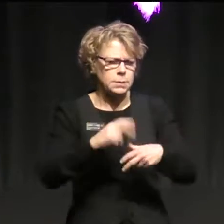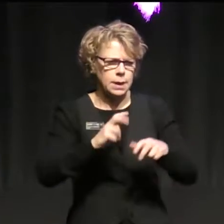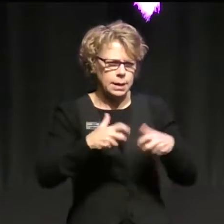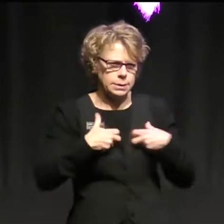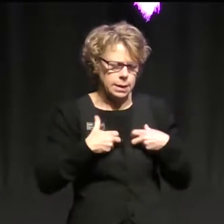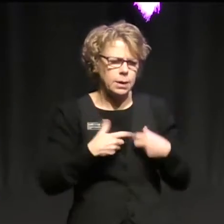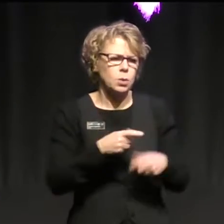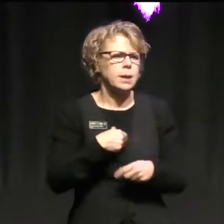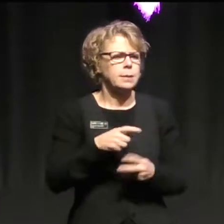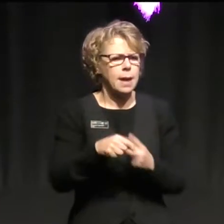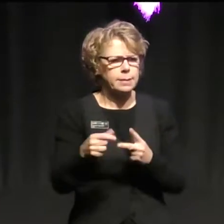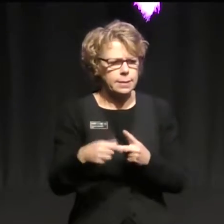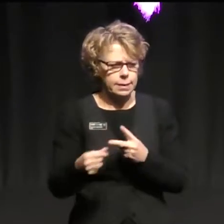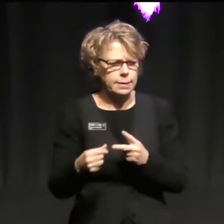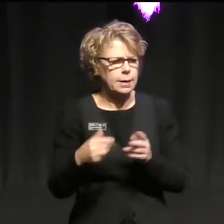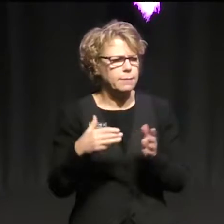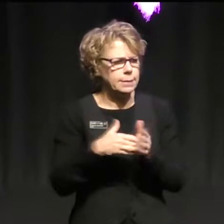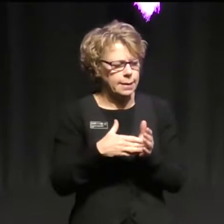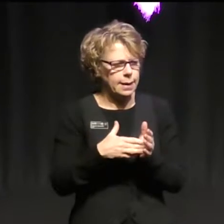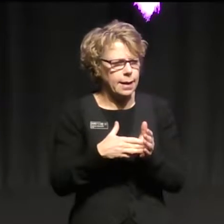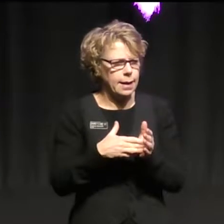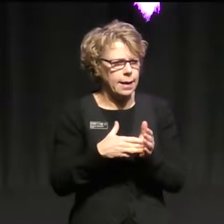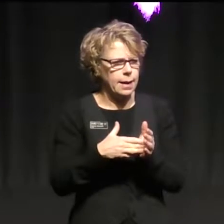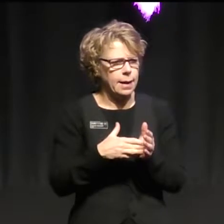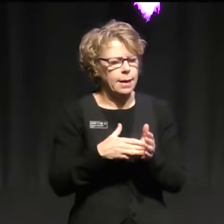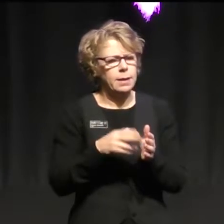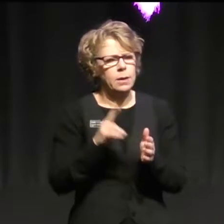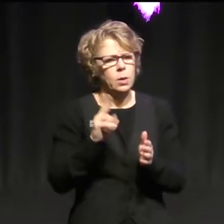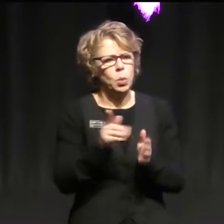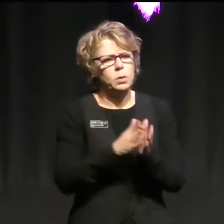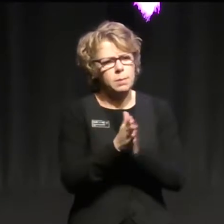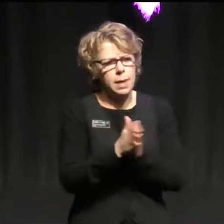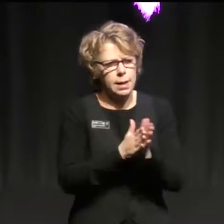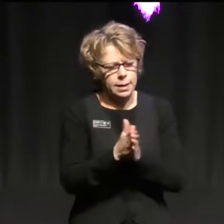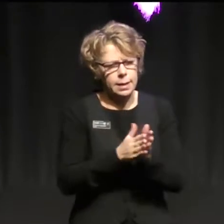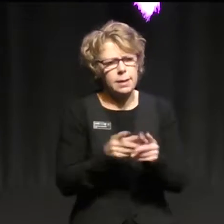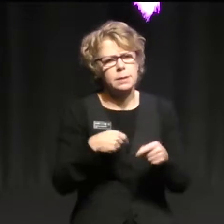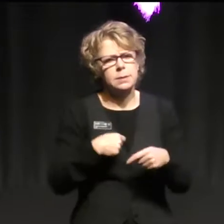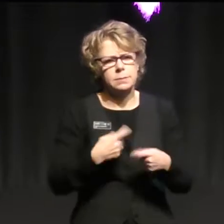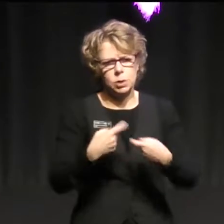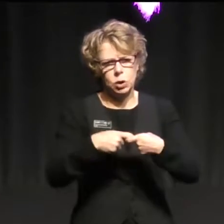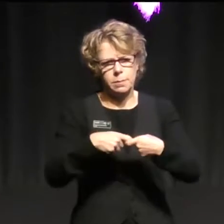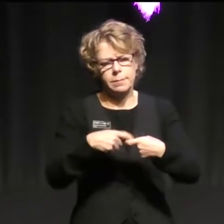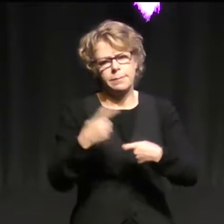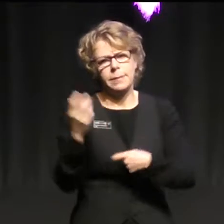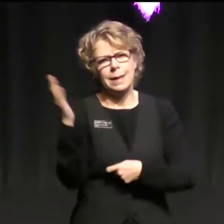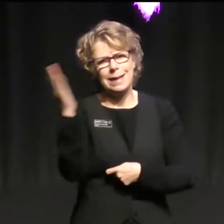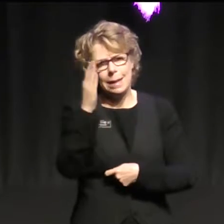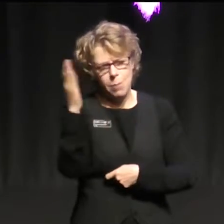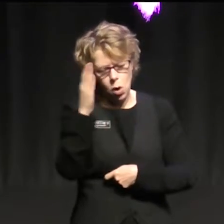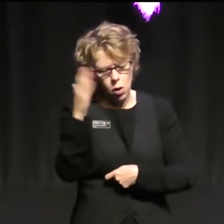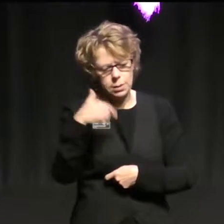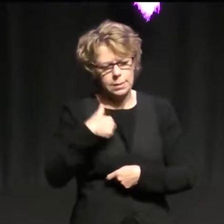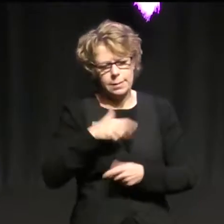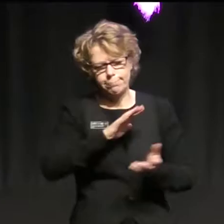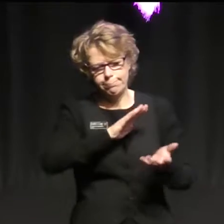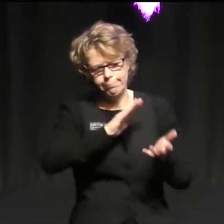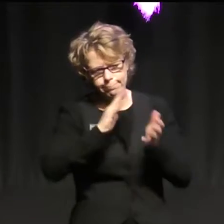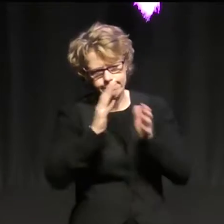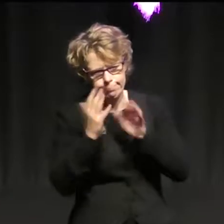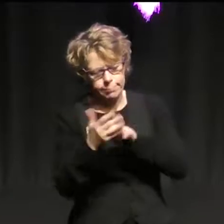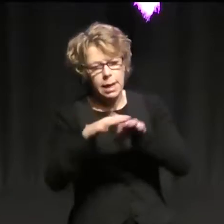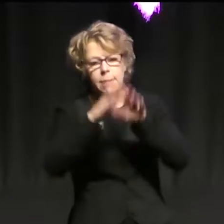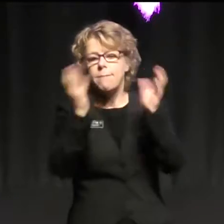alternative to the issues and challenges of climate change that the world today